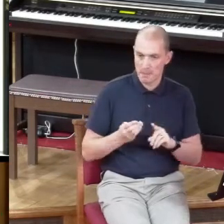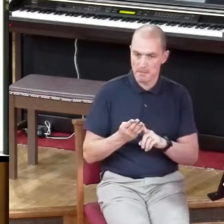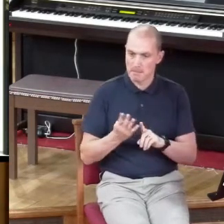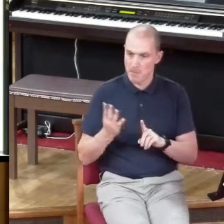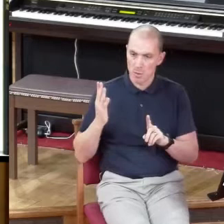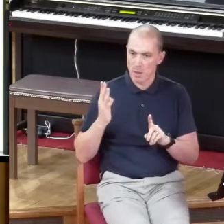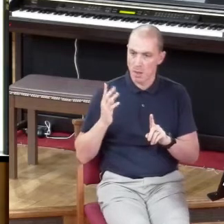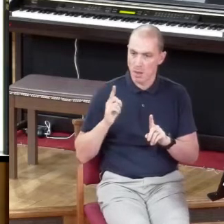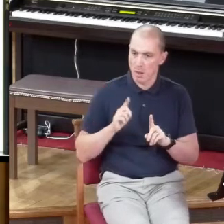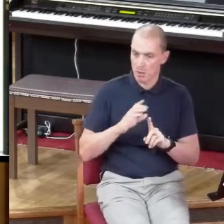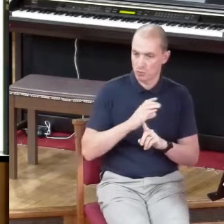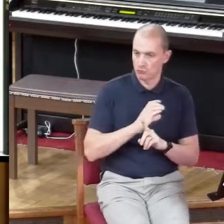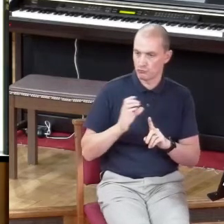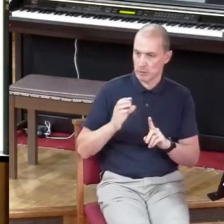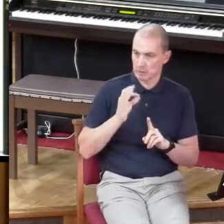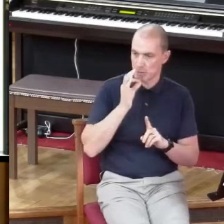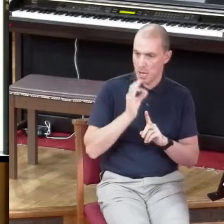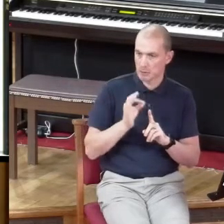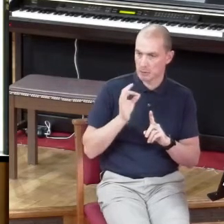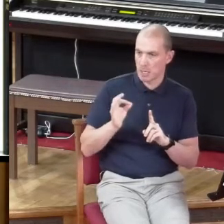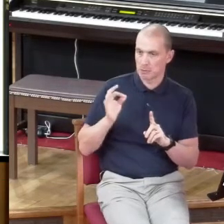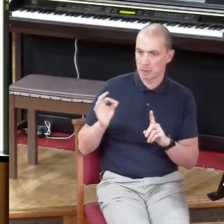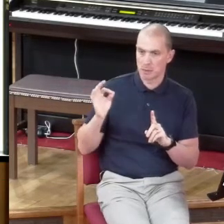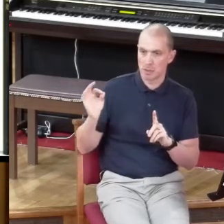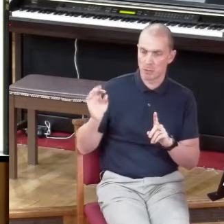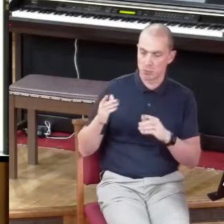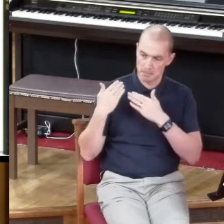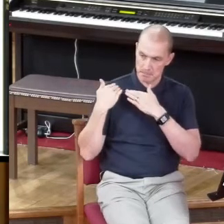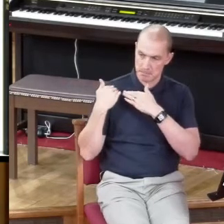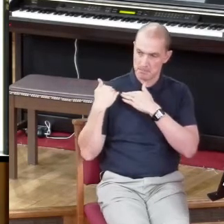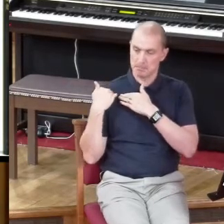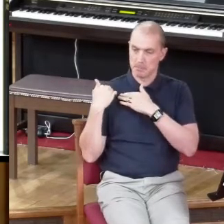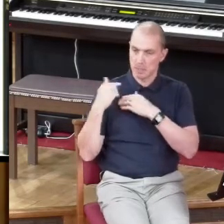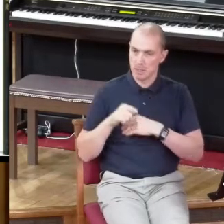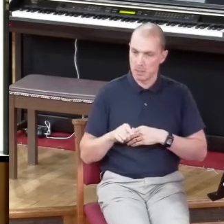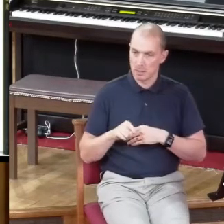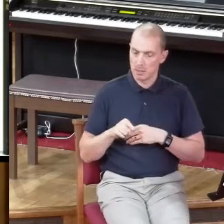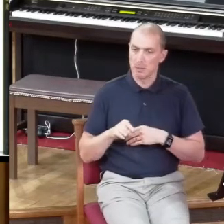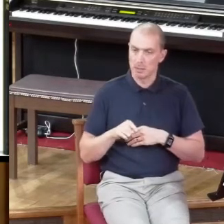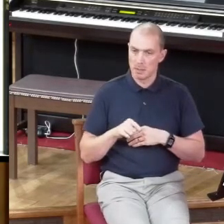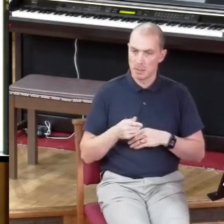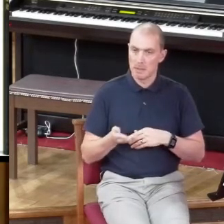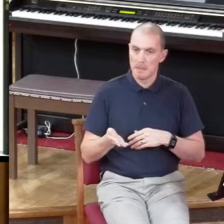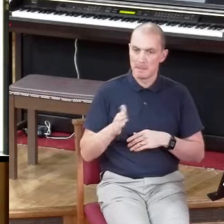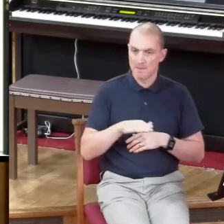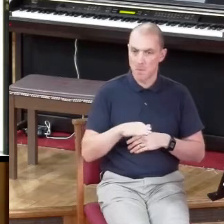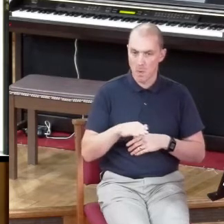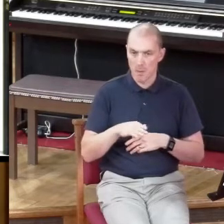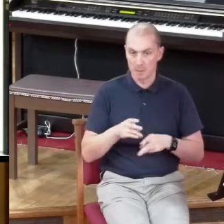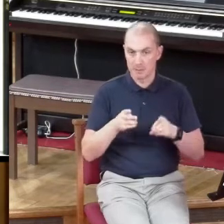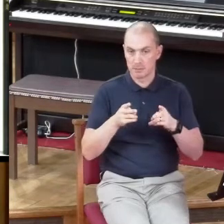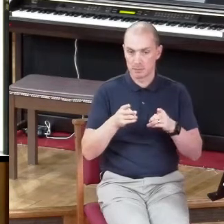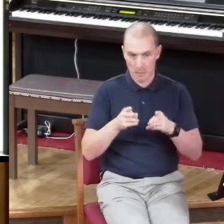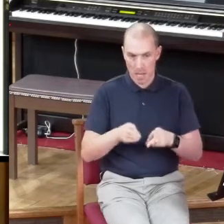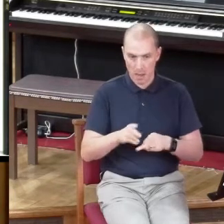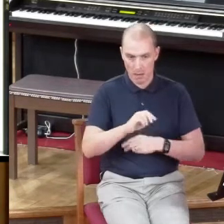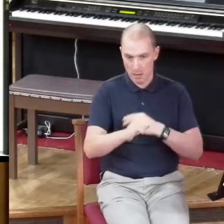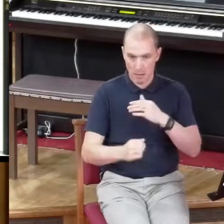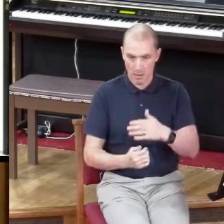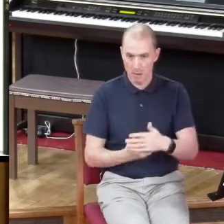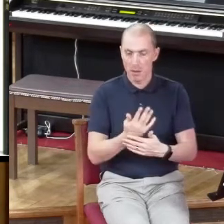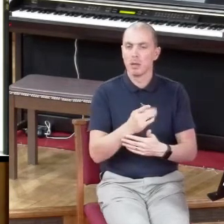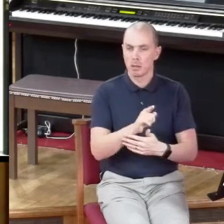Jesus Christ himself to do that. Before his ascension, Jesus told his disciples to go